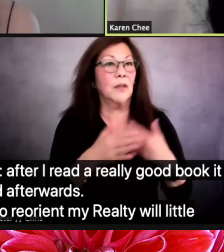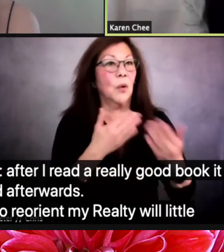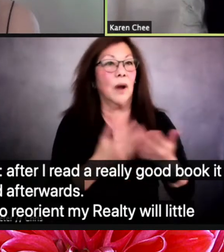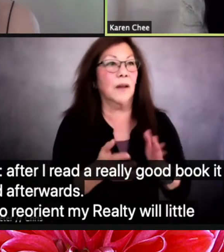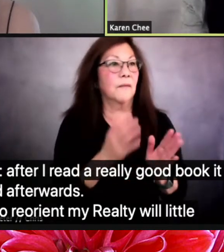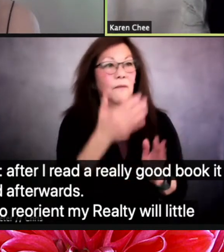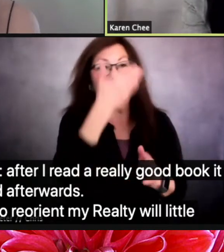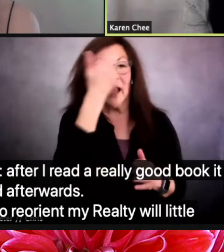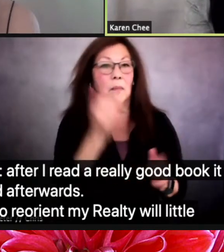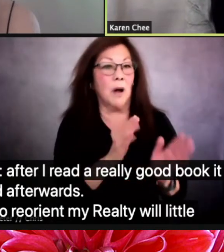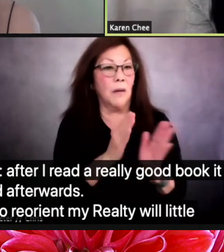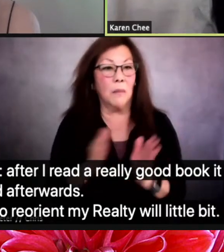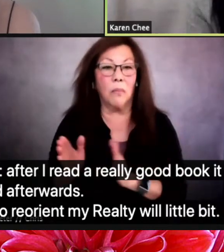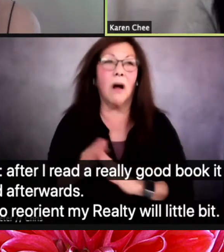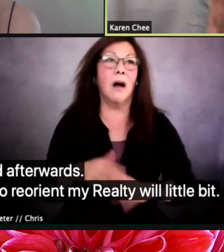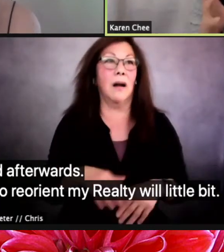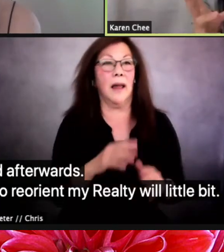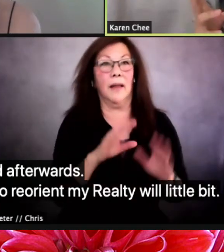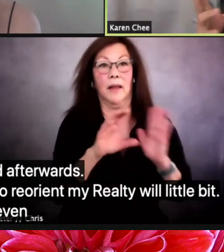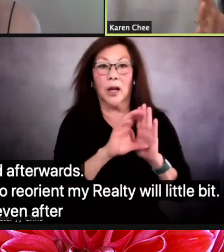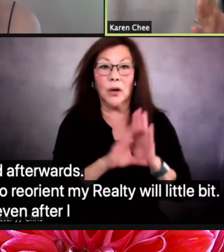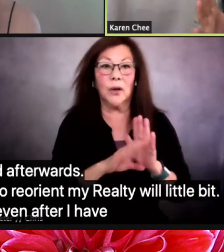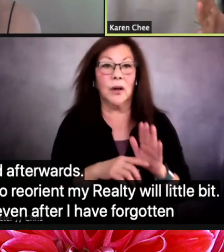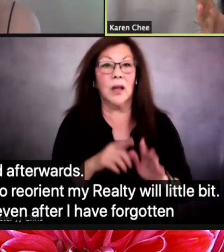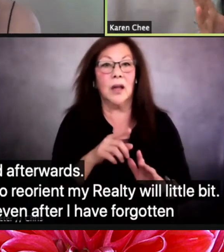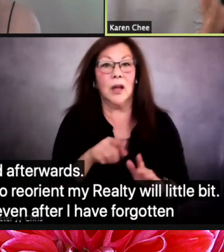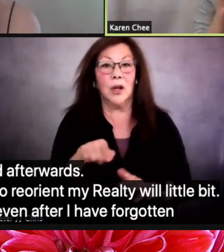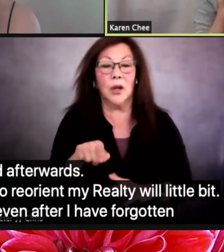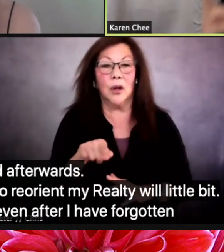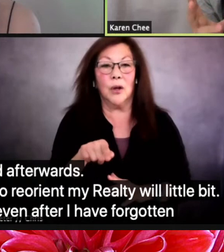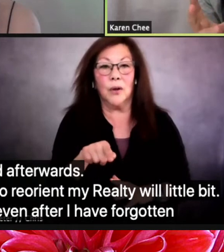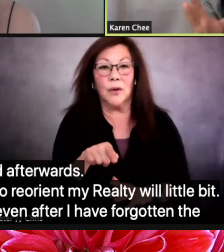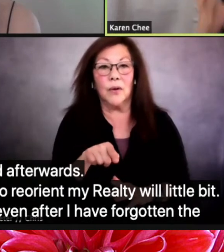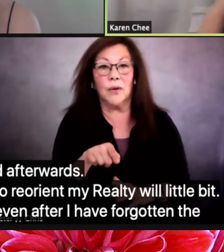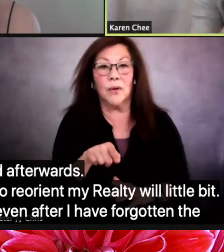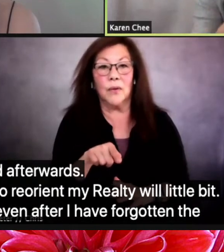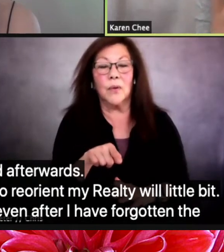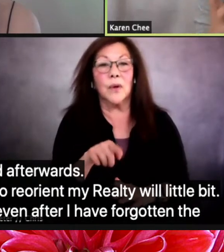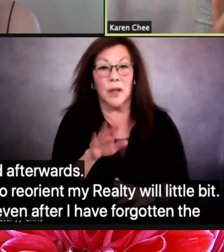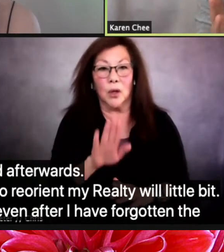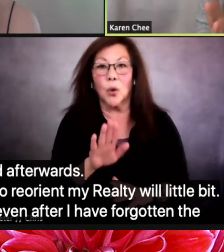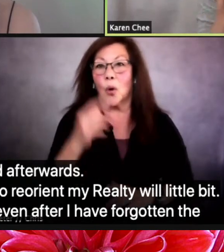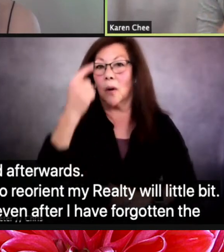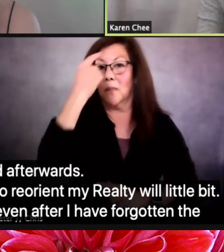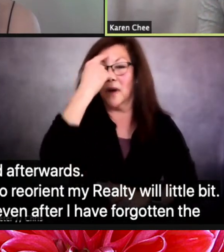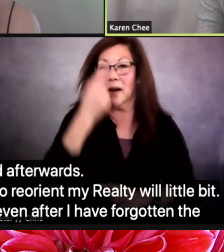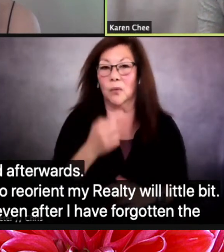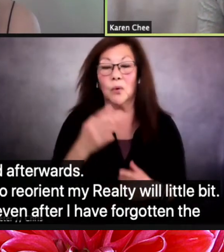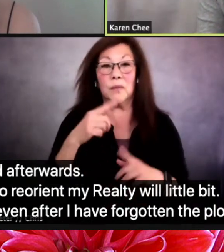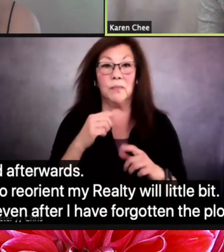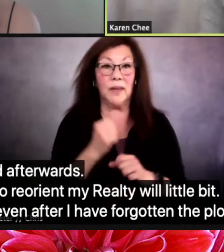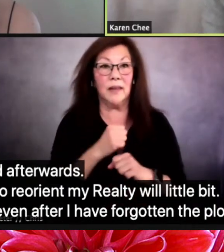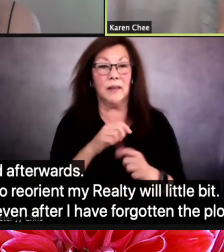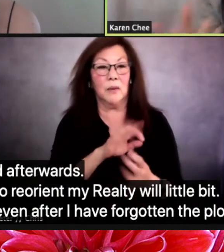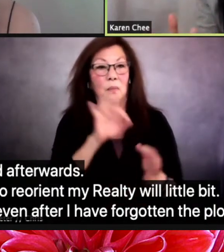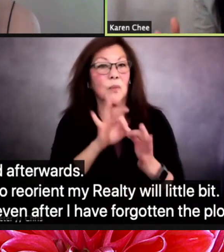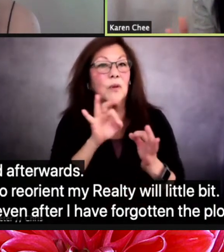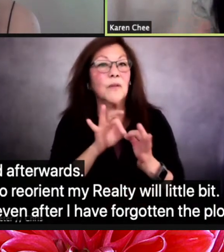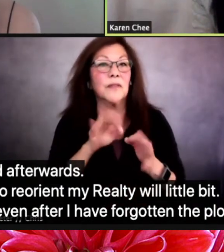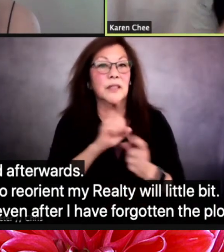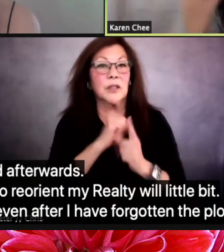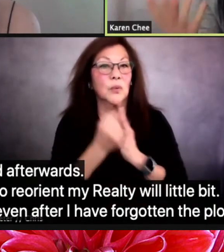that. And in your mind, what would be the dream situation for the reader to take